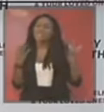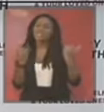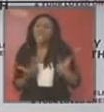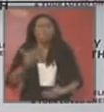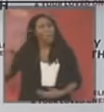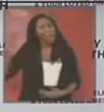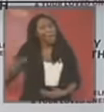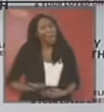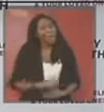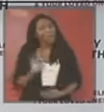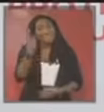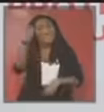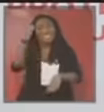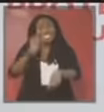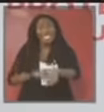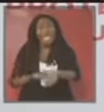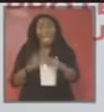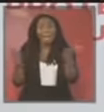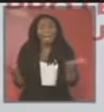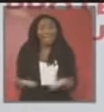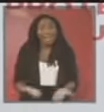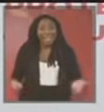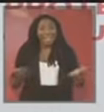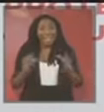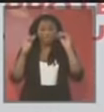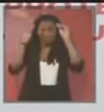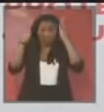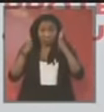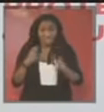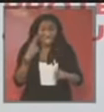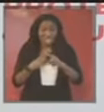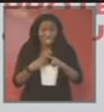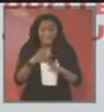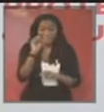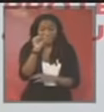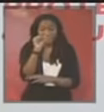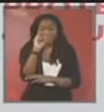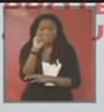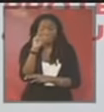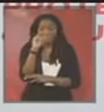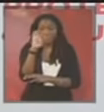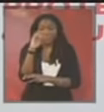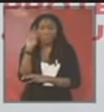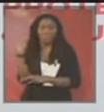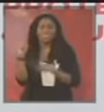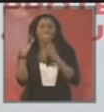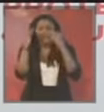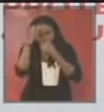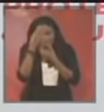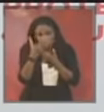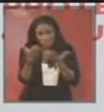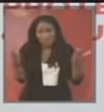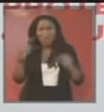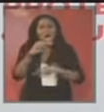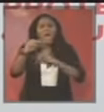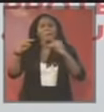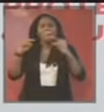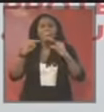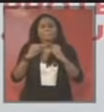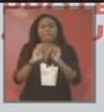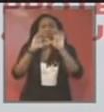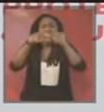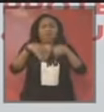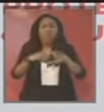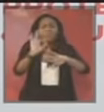first time on the conference Professor Simeon. And he will let us know about the role of the Caribbean Center for Health